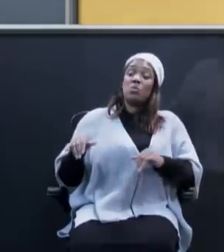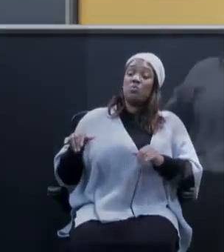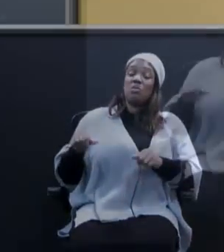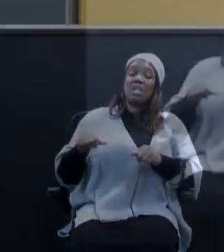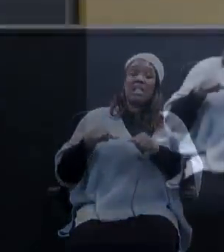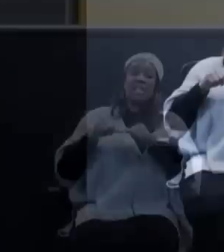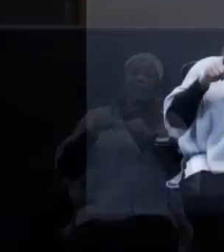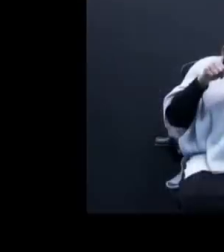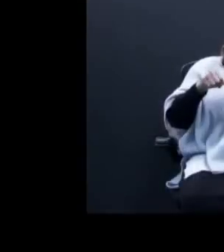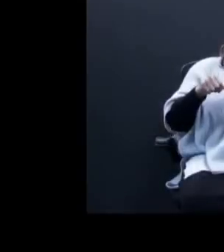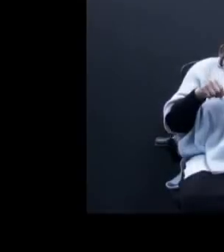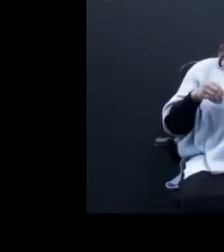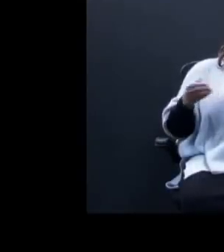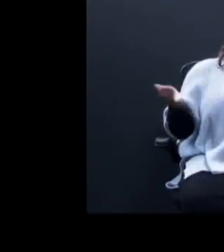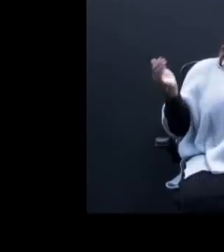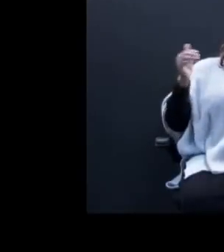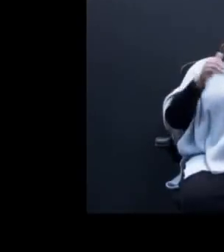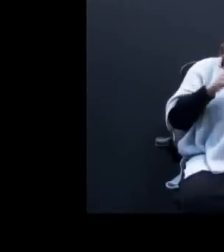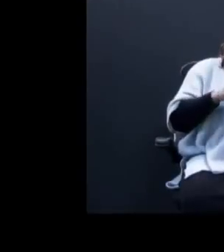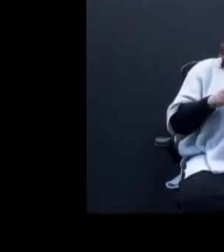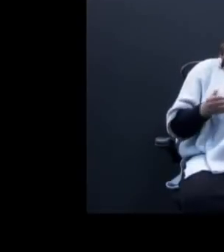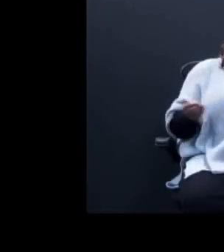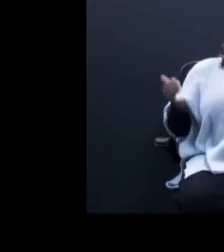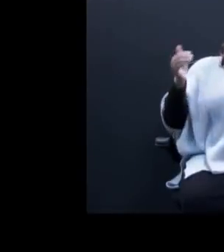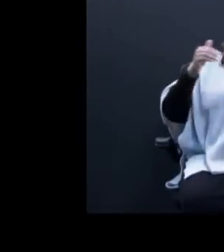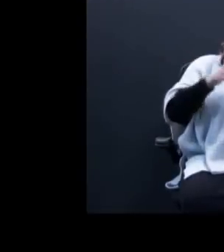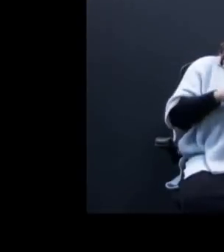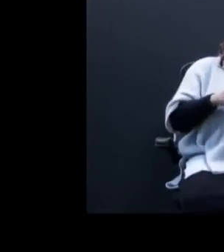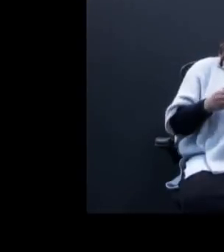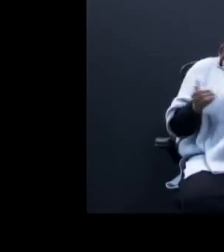The 7 days with the blood over it, okay?